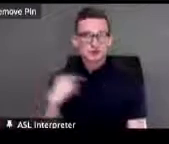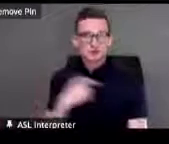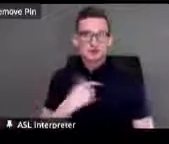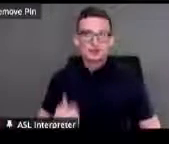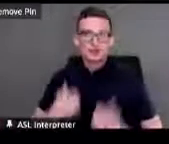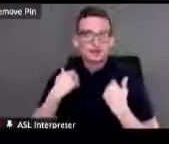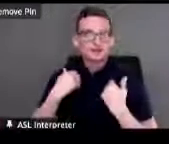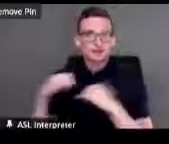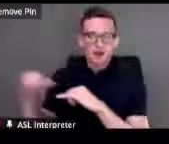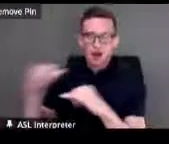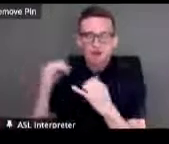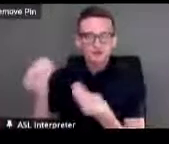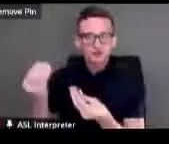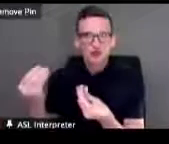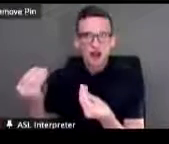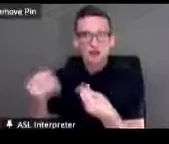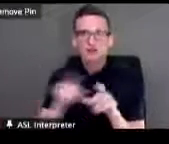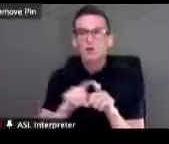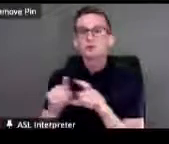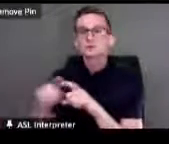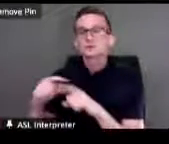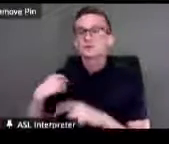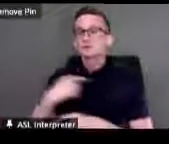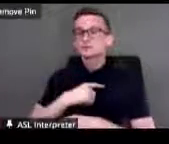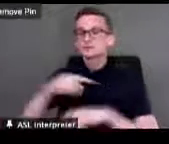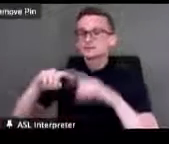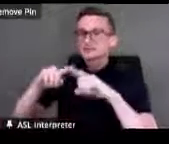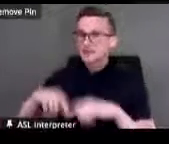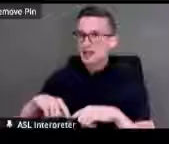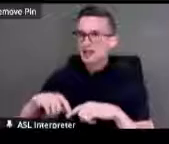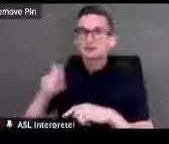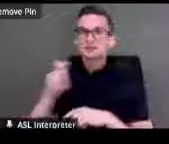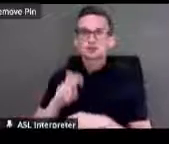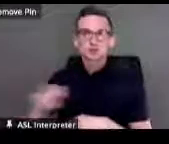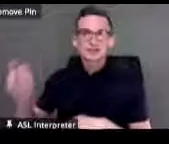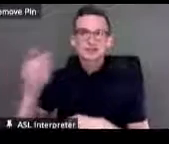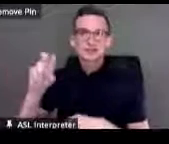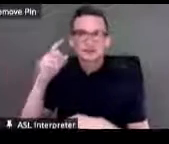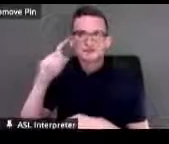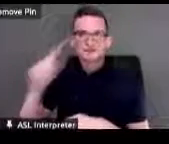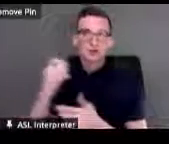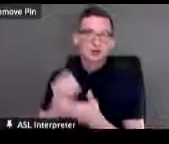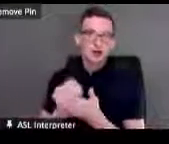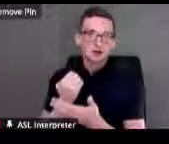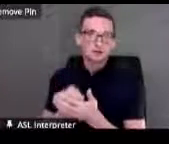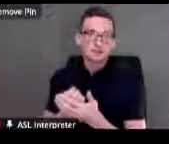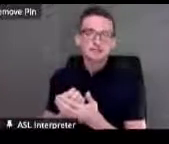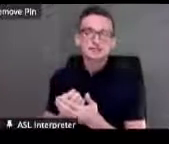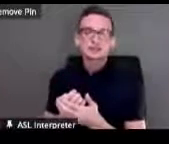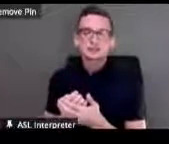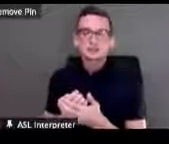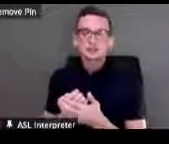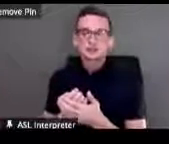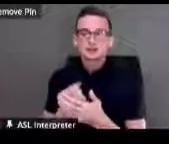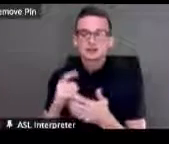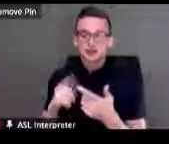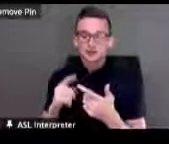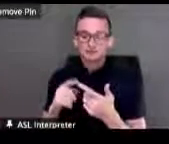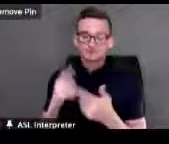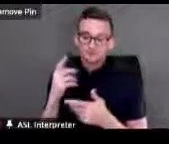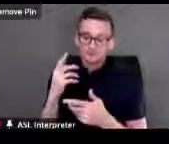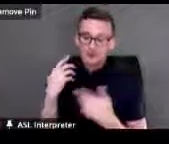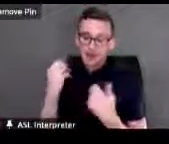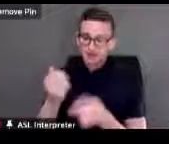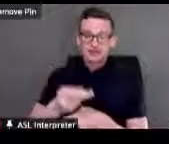are virtually dependent on tourism for our economies. I think with respect to healthcare, we have a lot